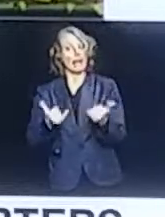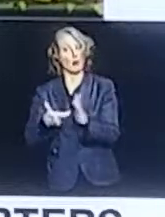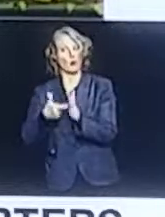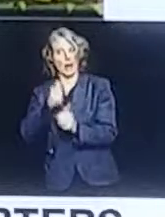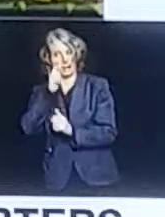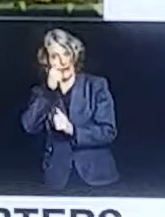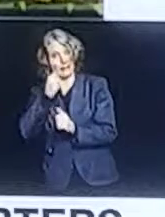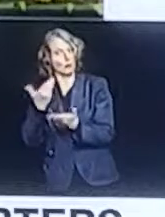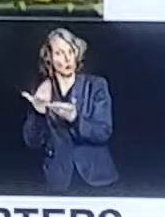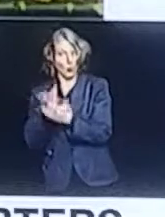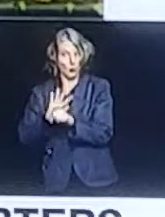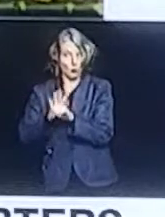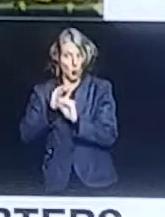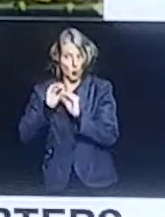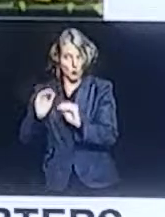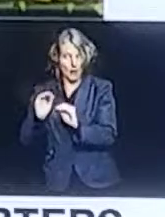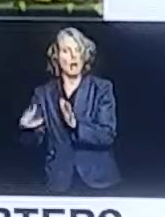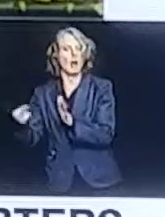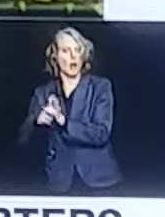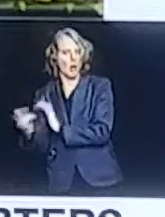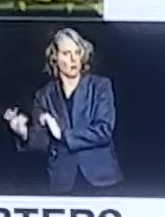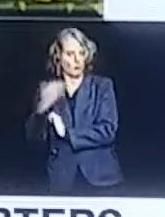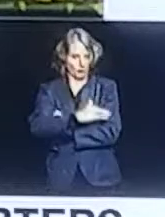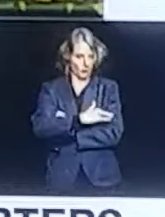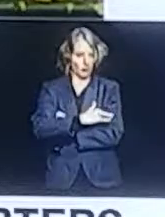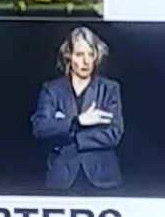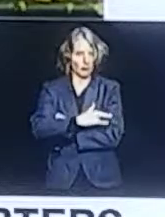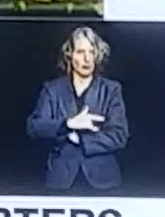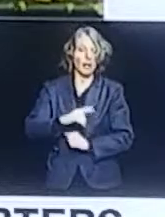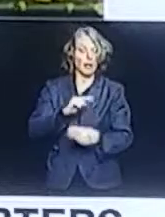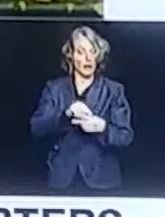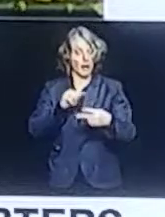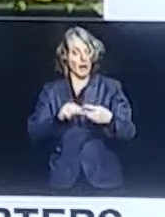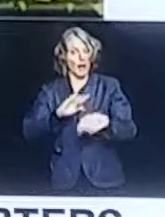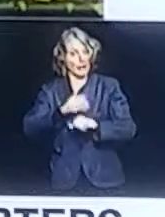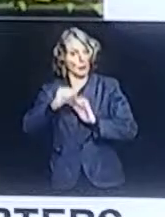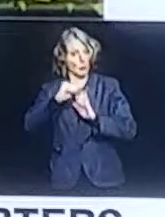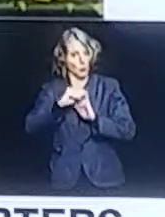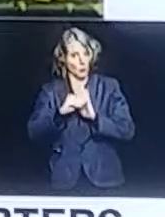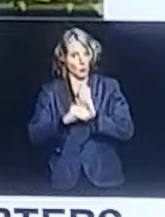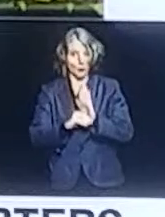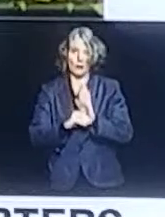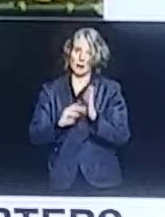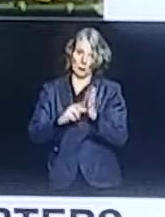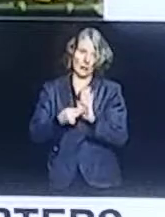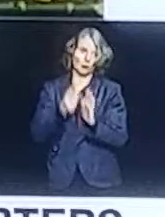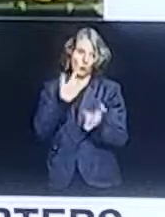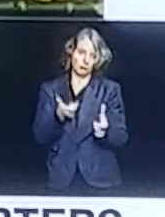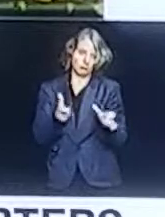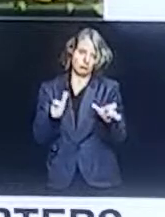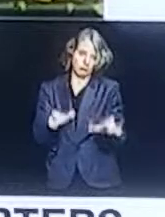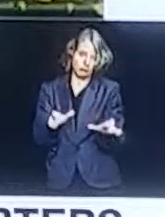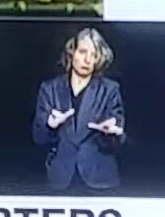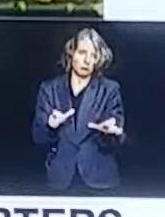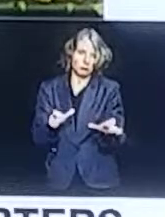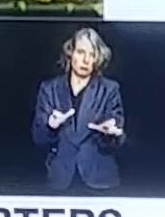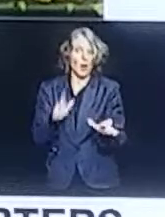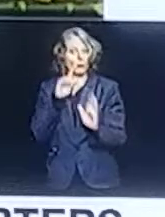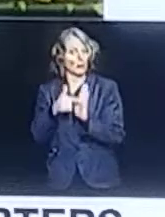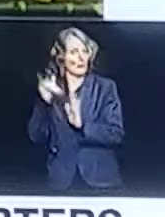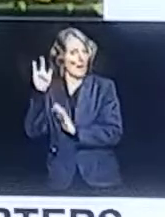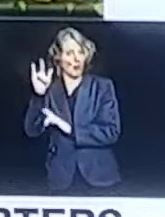anyone before they get on a plane to come back to Canada. These are measures that are limiting, as we're seeing the